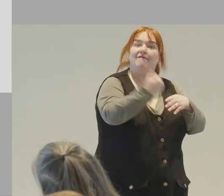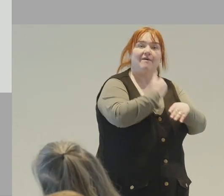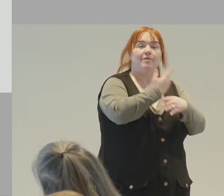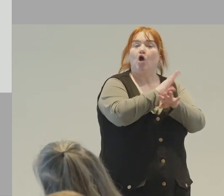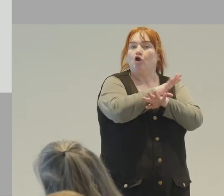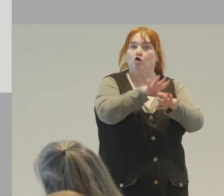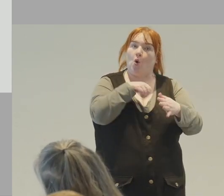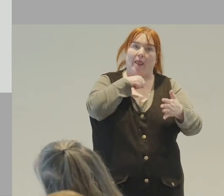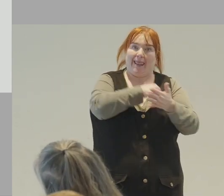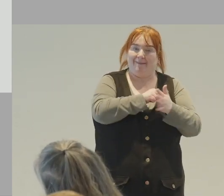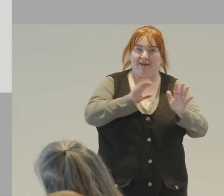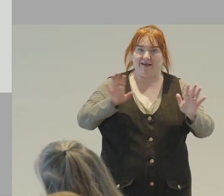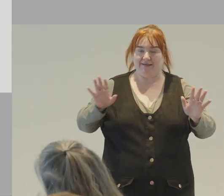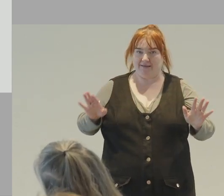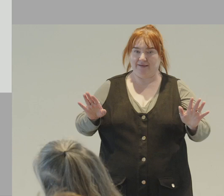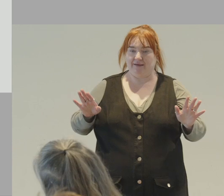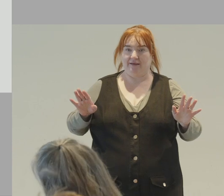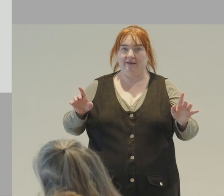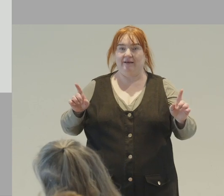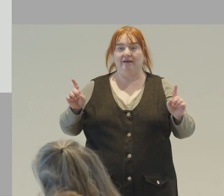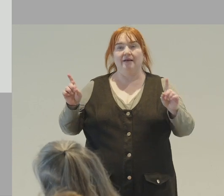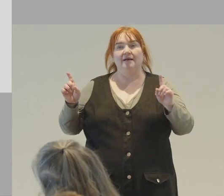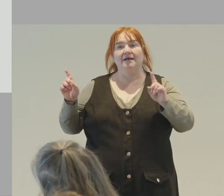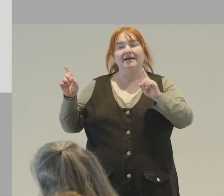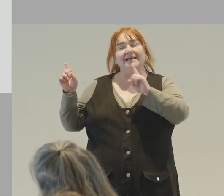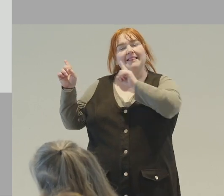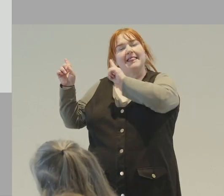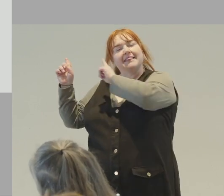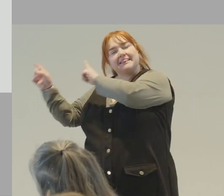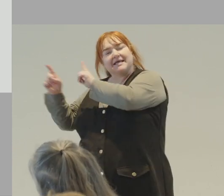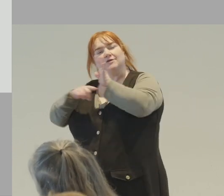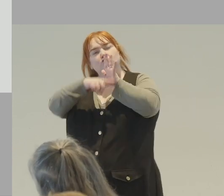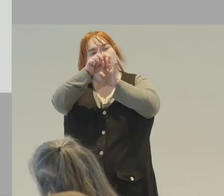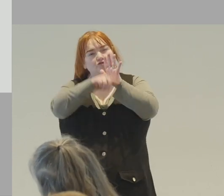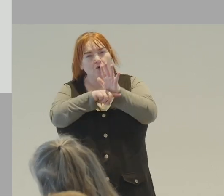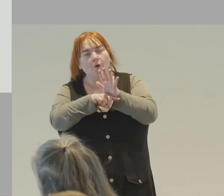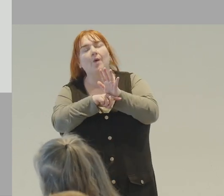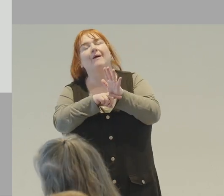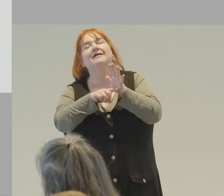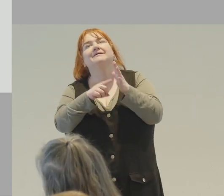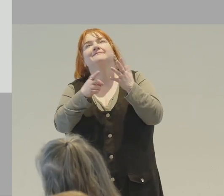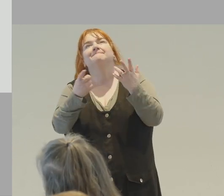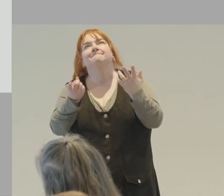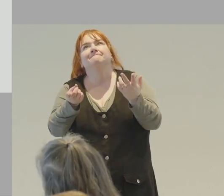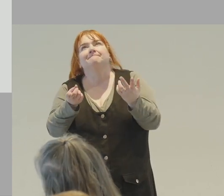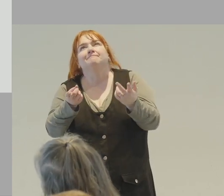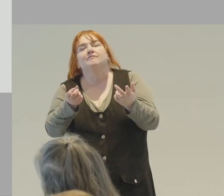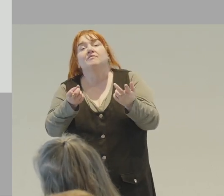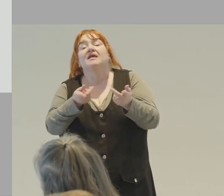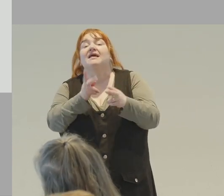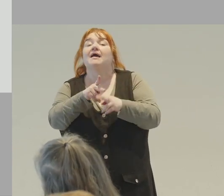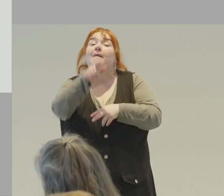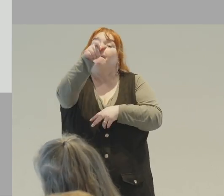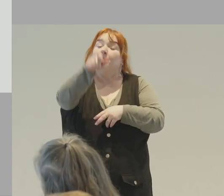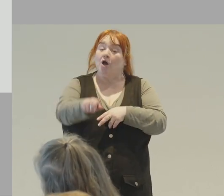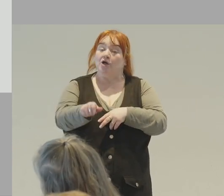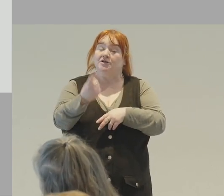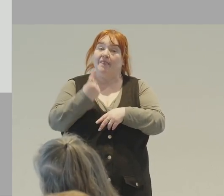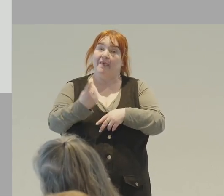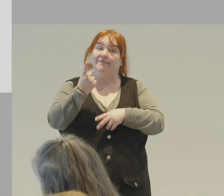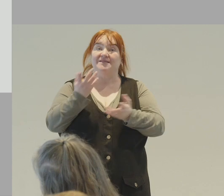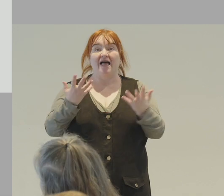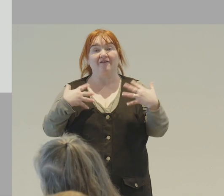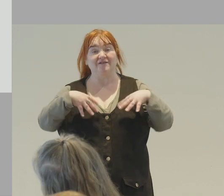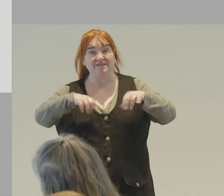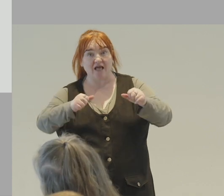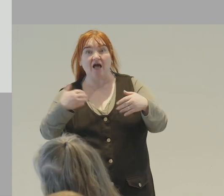Where this is relevant is that if somebody is starting work and is worried about losing their benefits, and if you remember from earlier, all the different